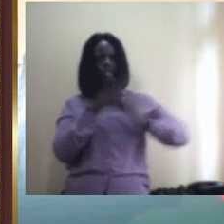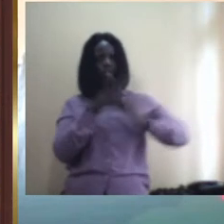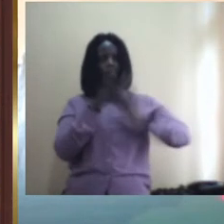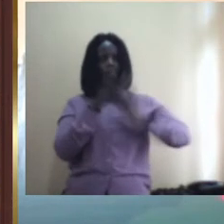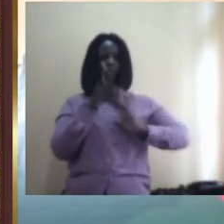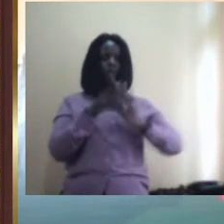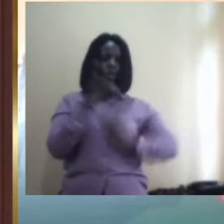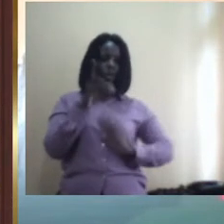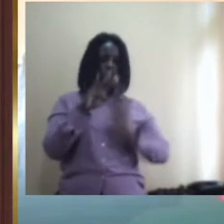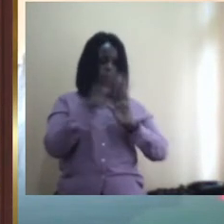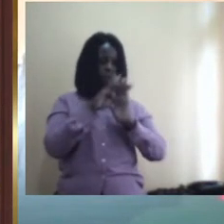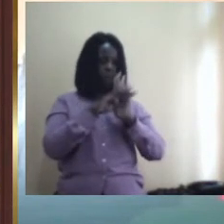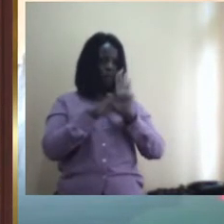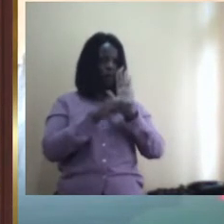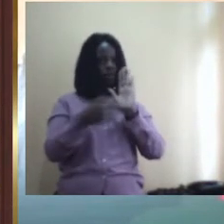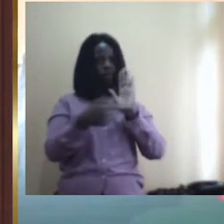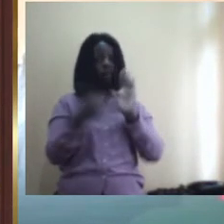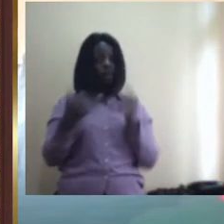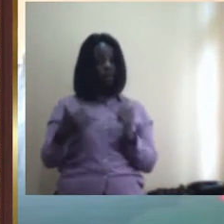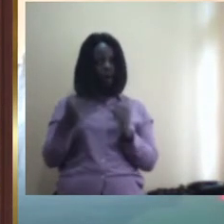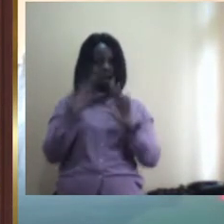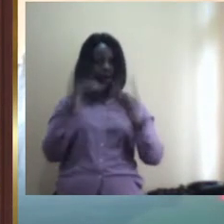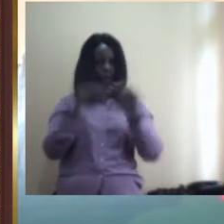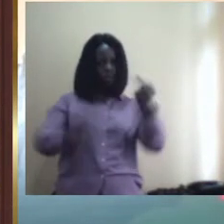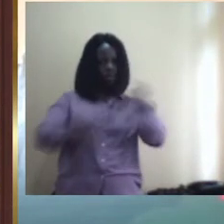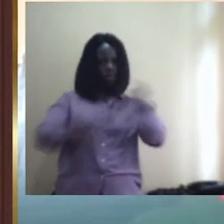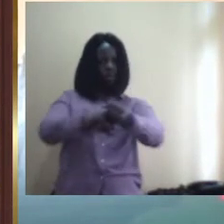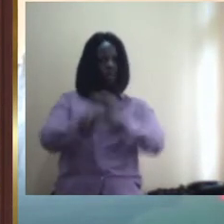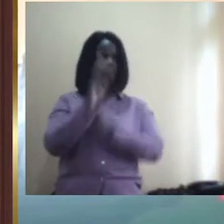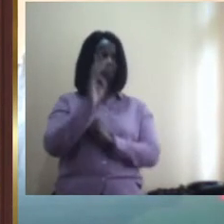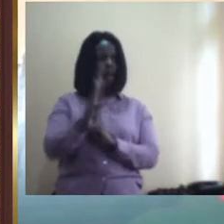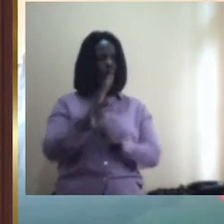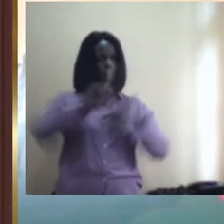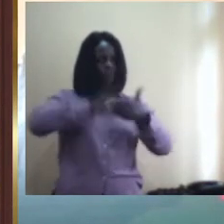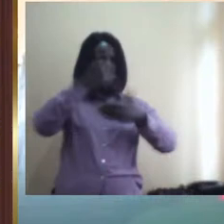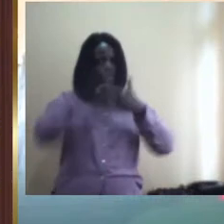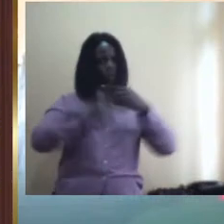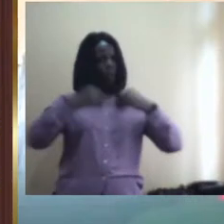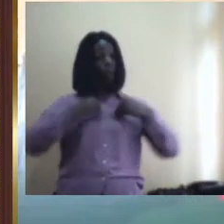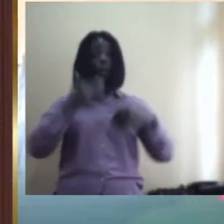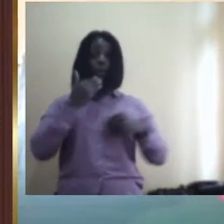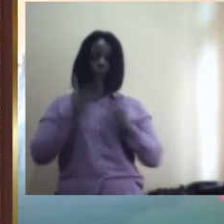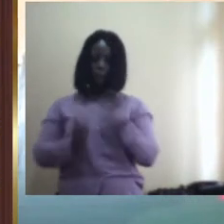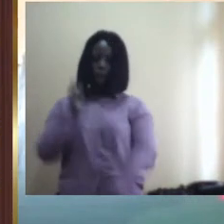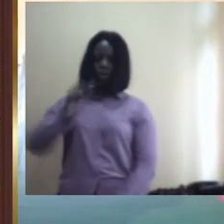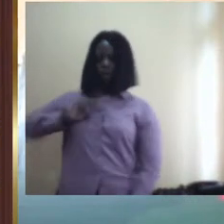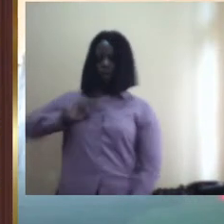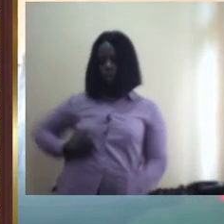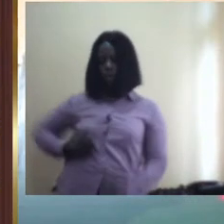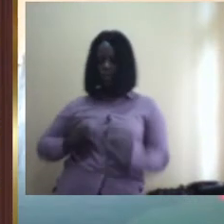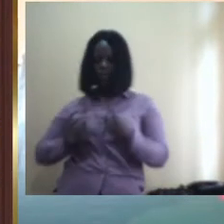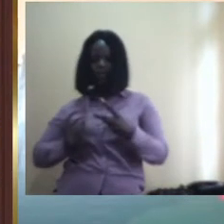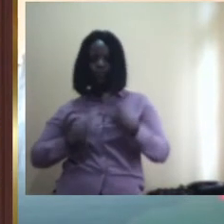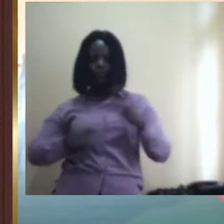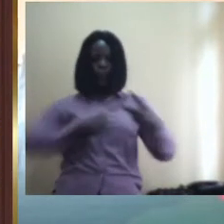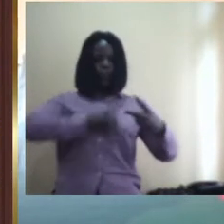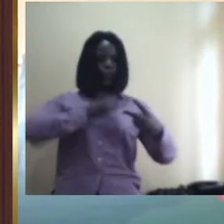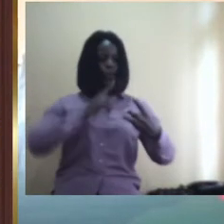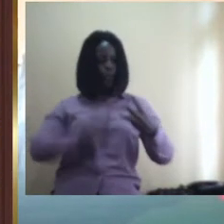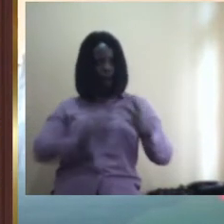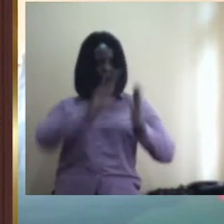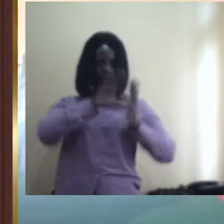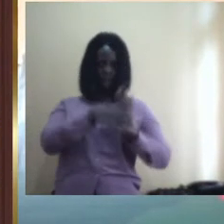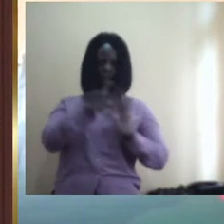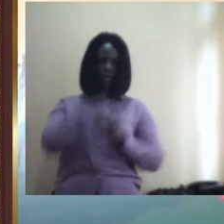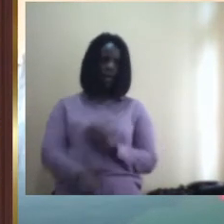programs. In this regard, the department will support projects owned by women, youth, and people with disability, such as the one